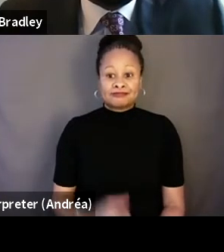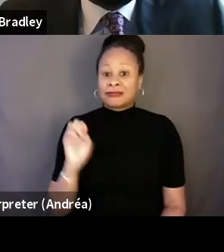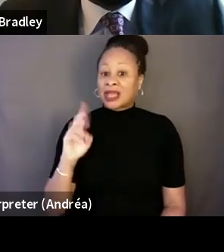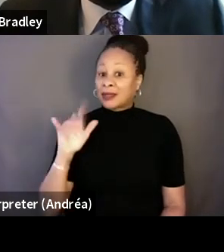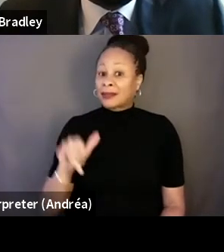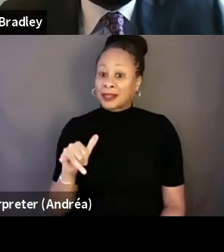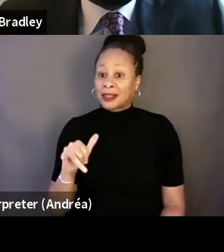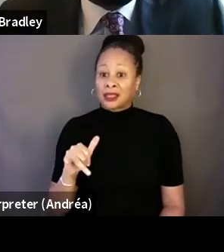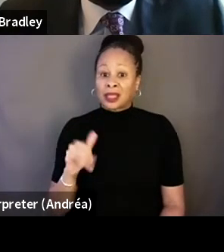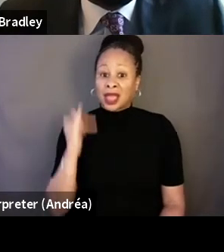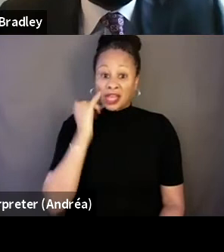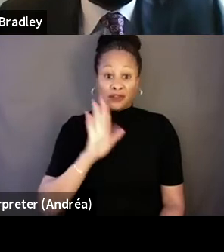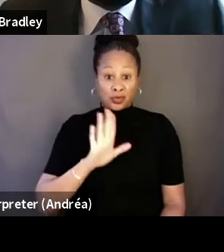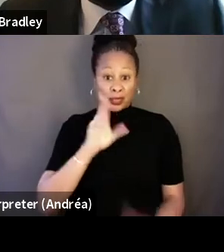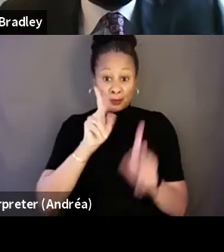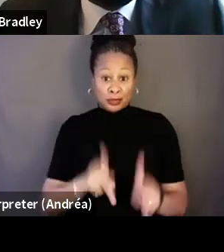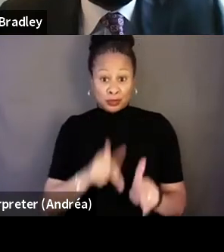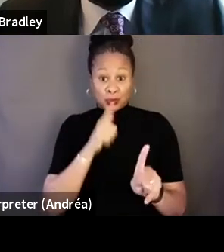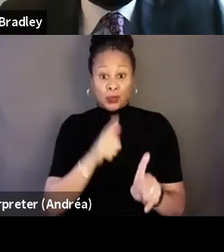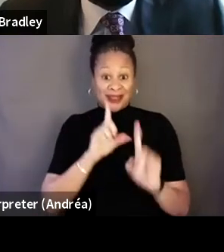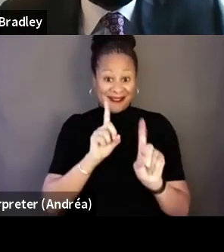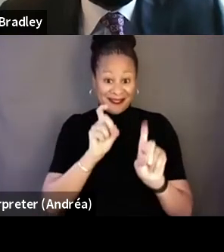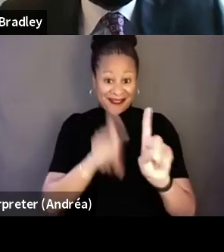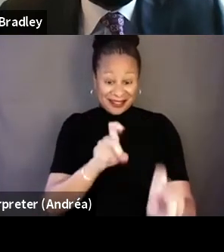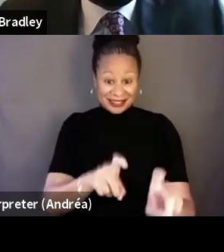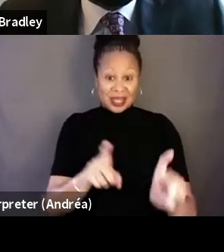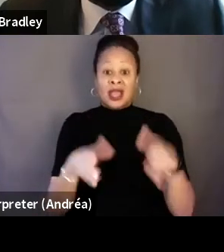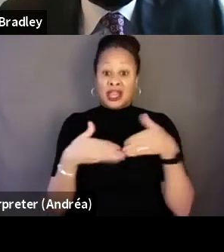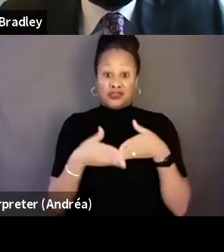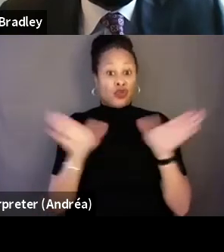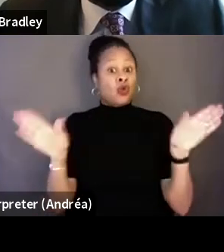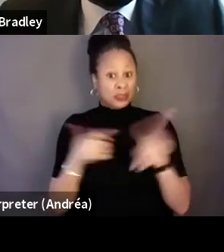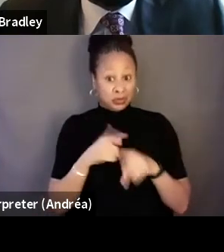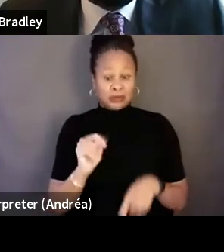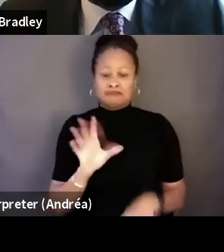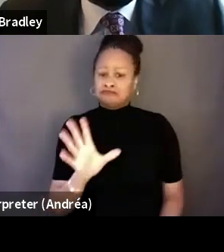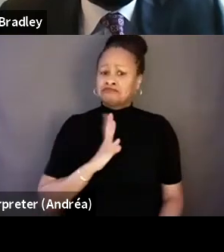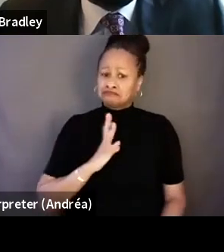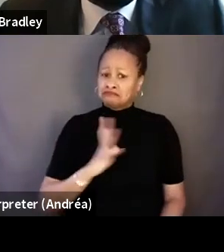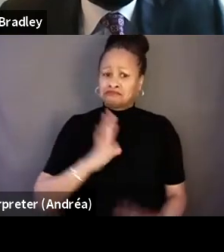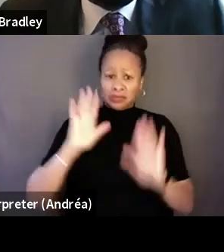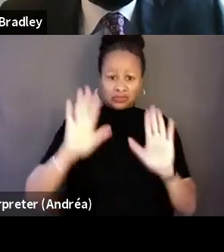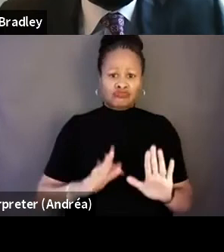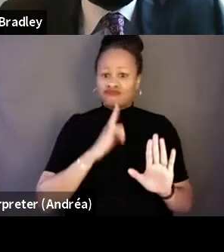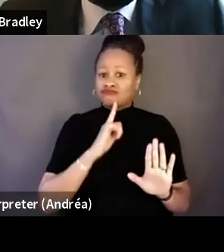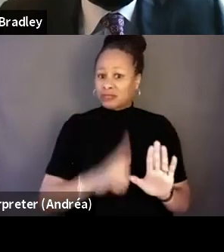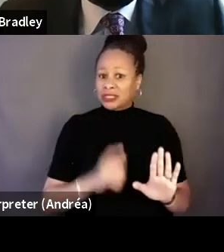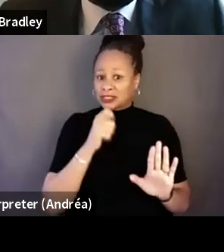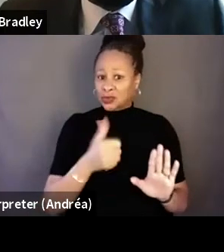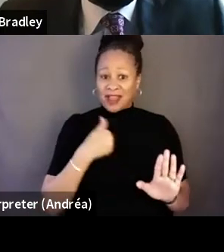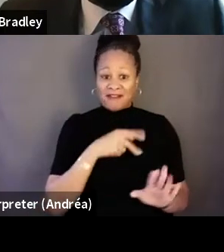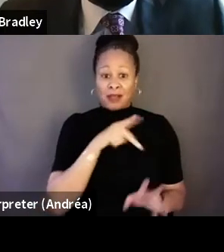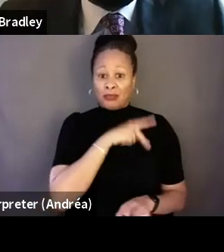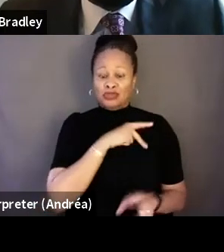if you're the person who's getting asked a lot of those questions and maybe you've opened yourself up to that, I think that's great. I really I have no personal problem